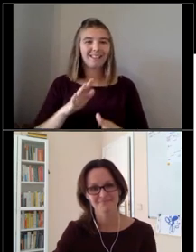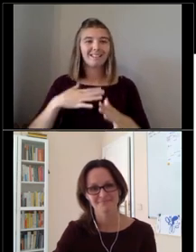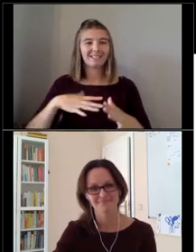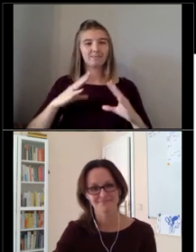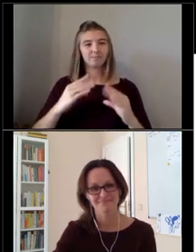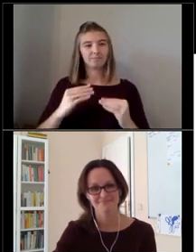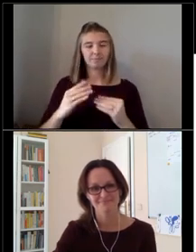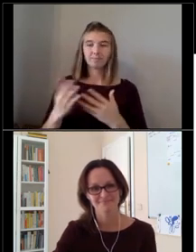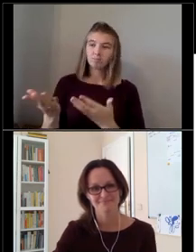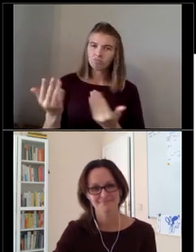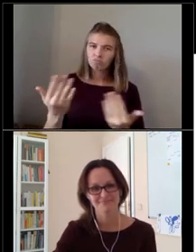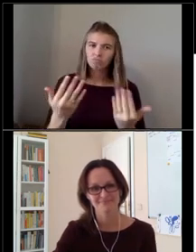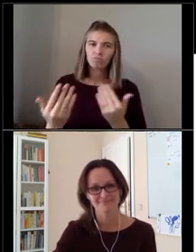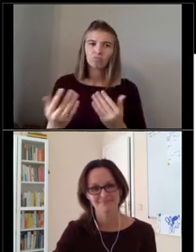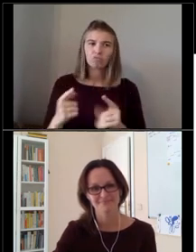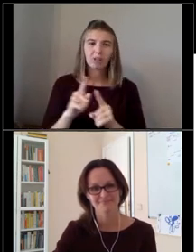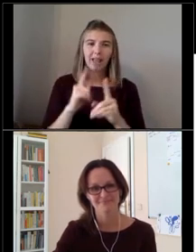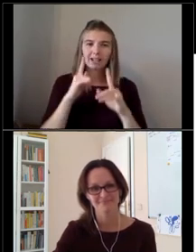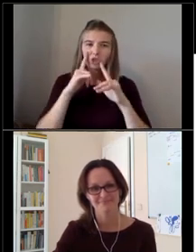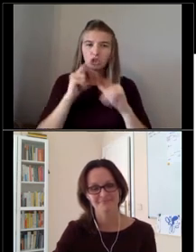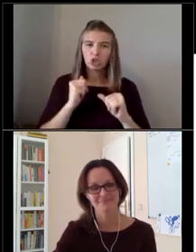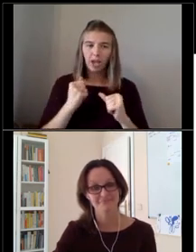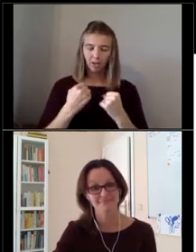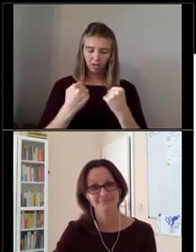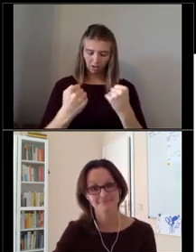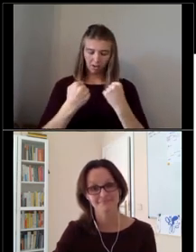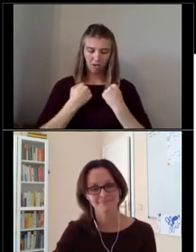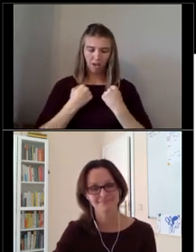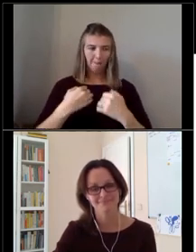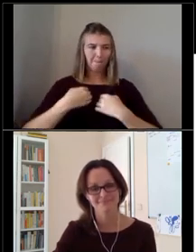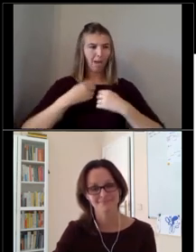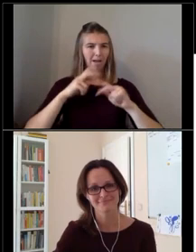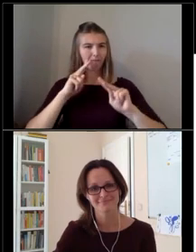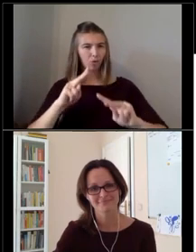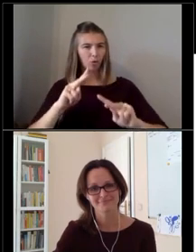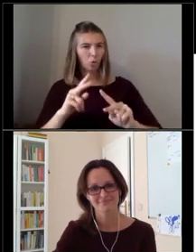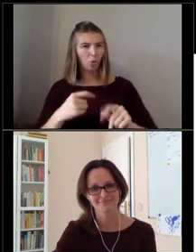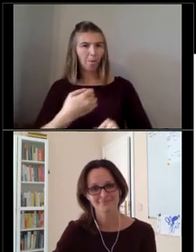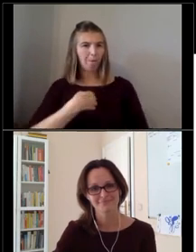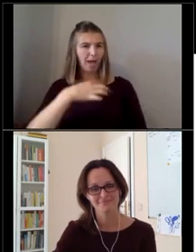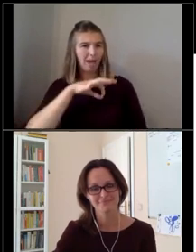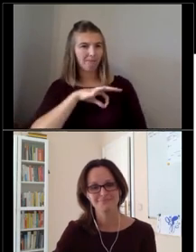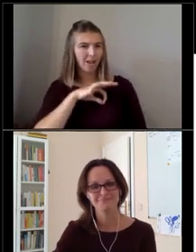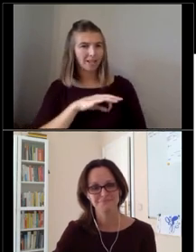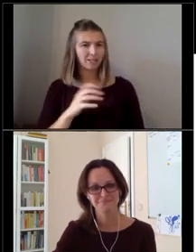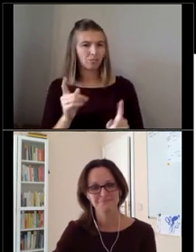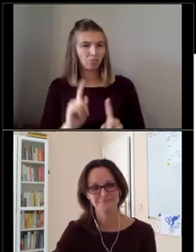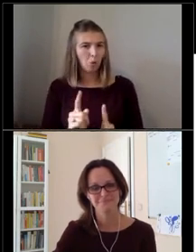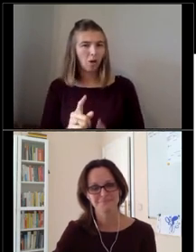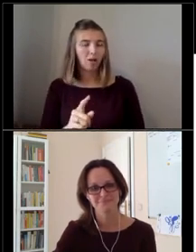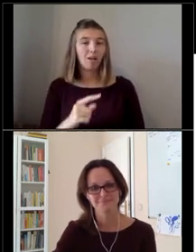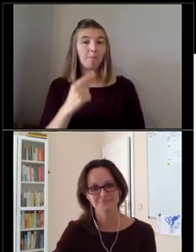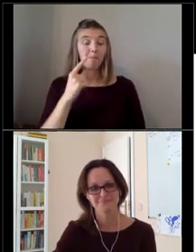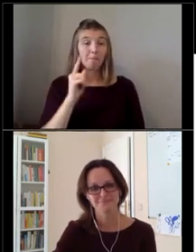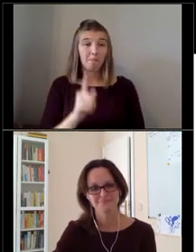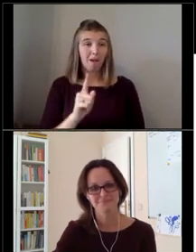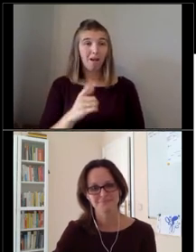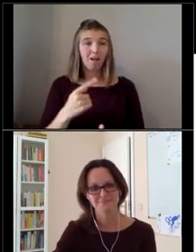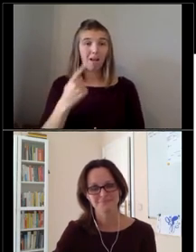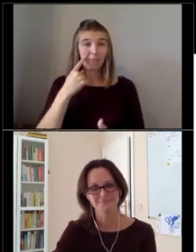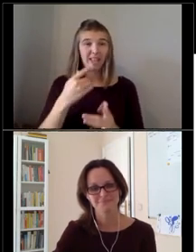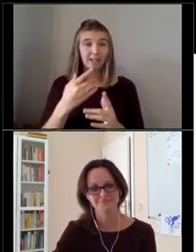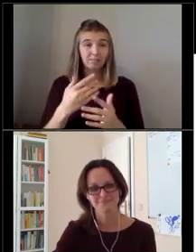to really check their privilege and challenge their own perspectives on that. I think we've still got a very long way to go, but I'm really pleased to